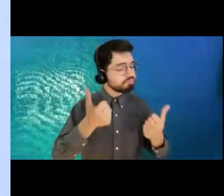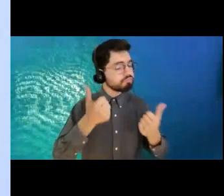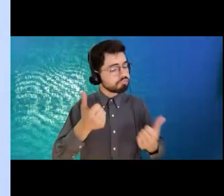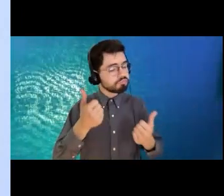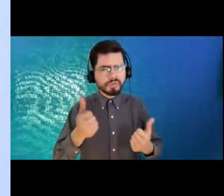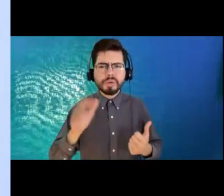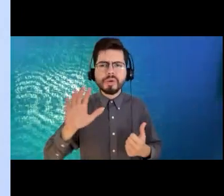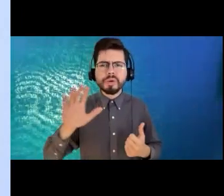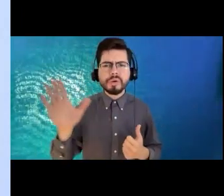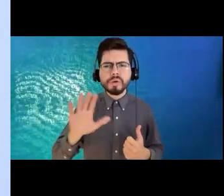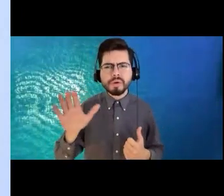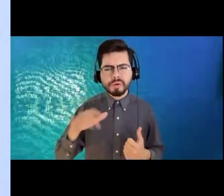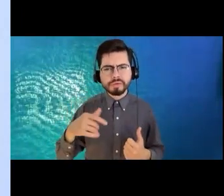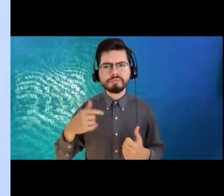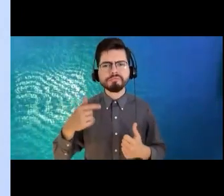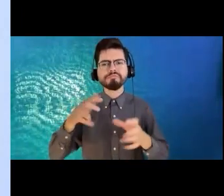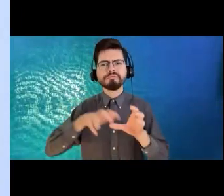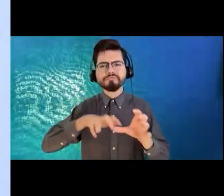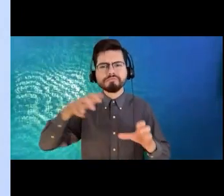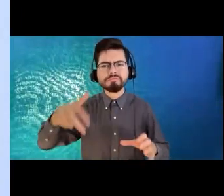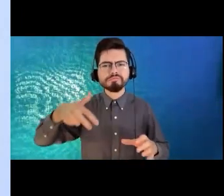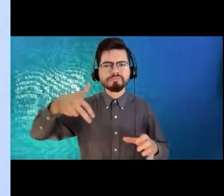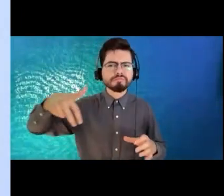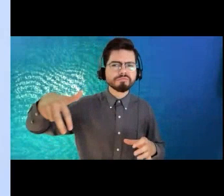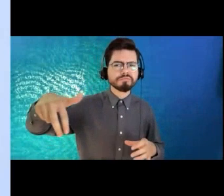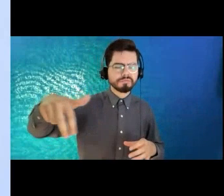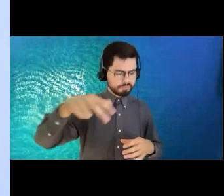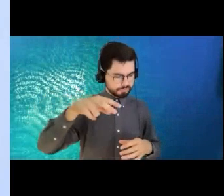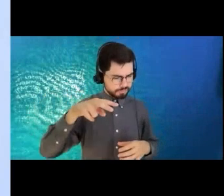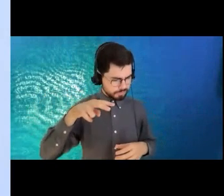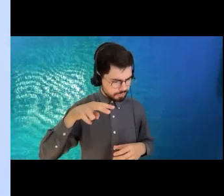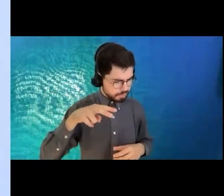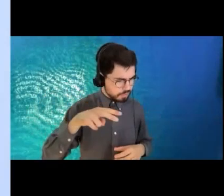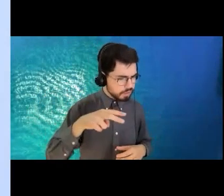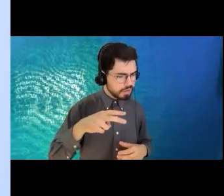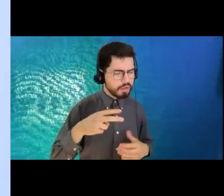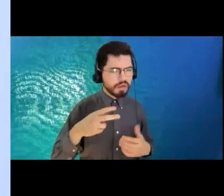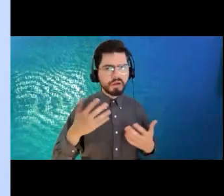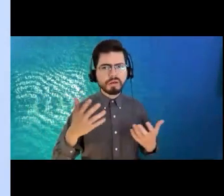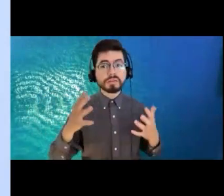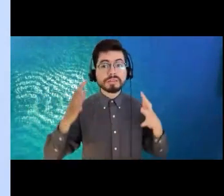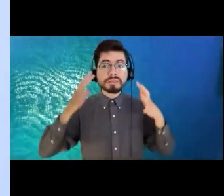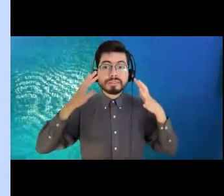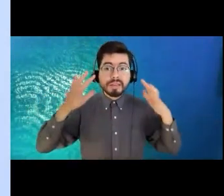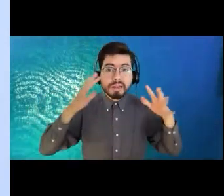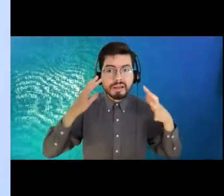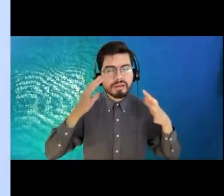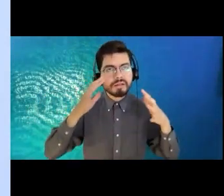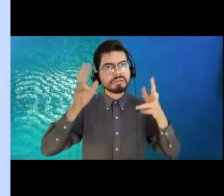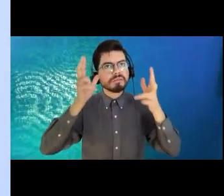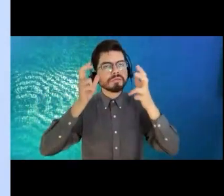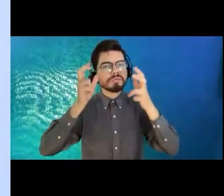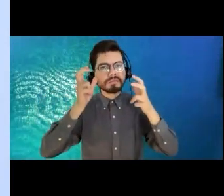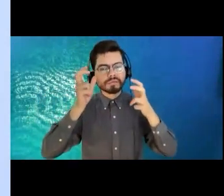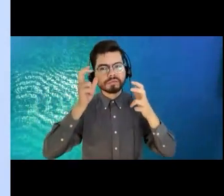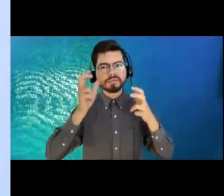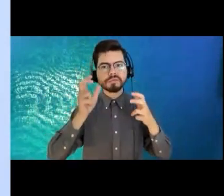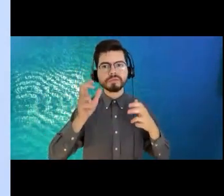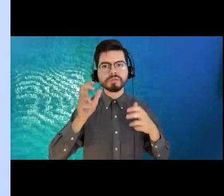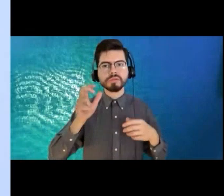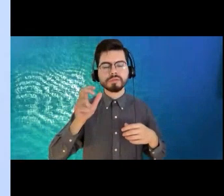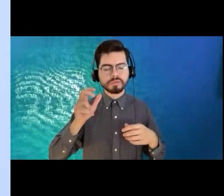You know, there's such thing as natural sounds, which is an important resource that we have. And so what can you do to encourage